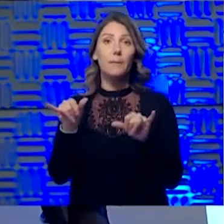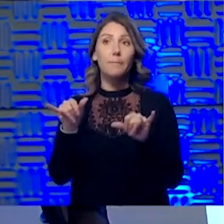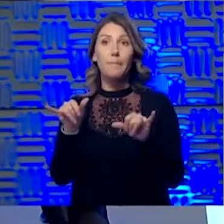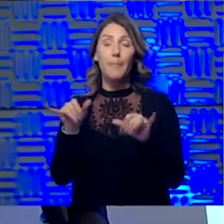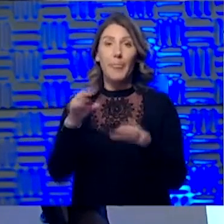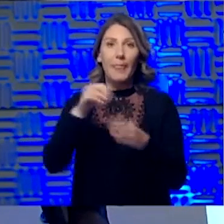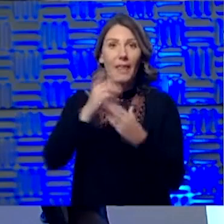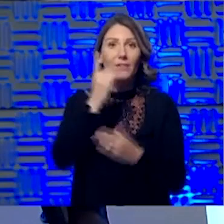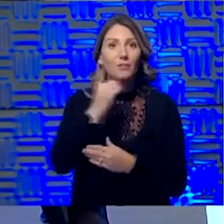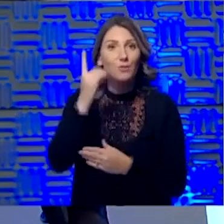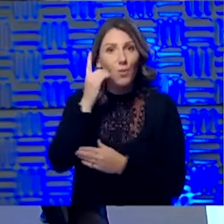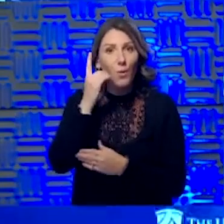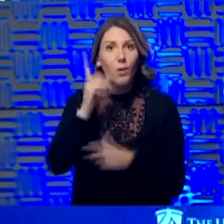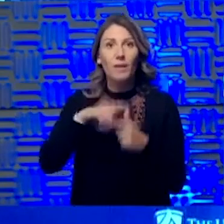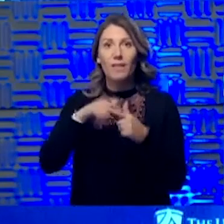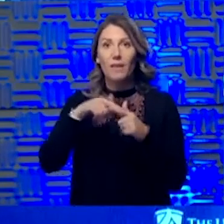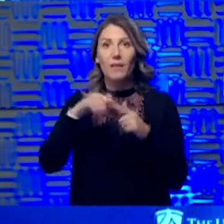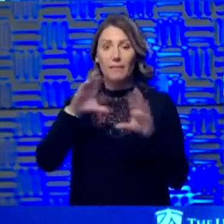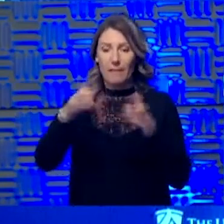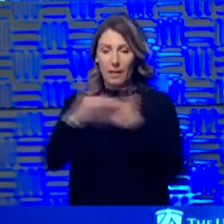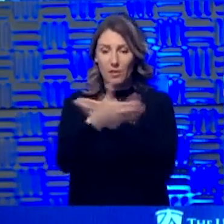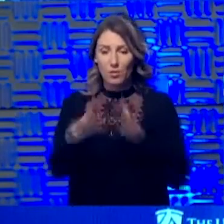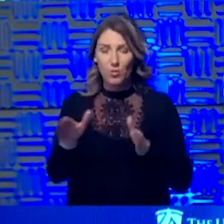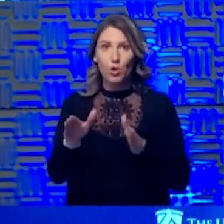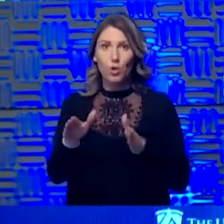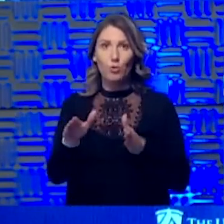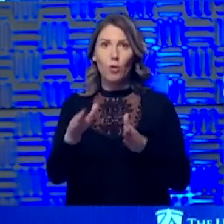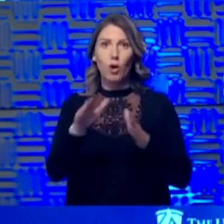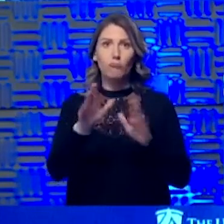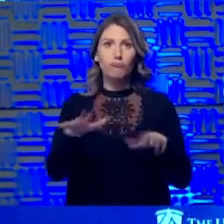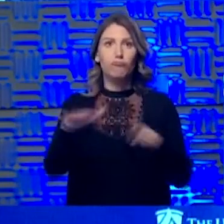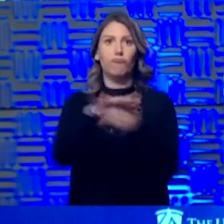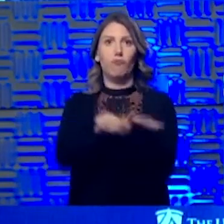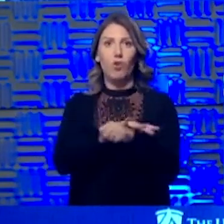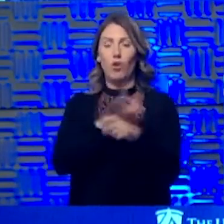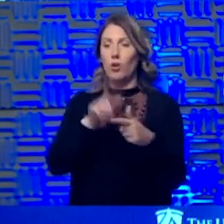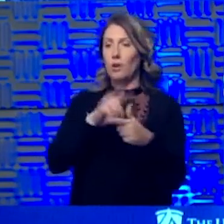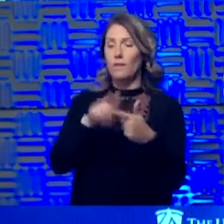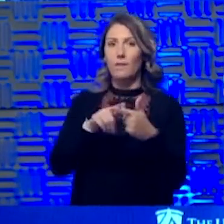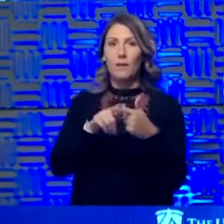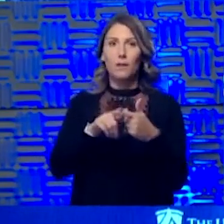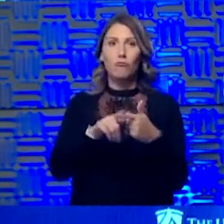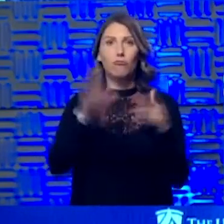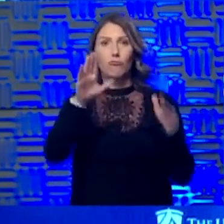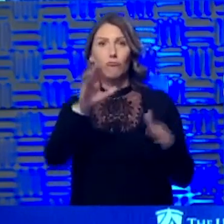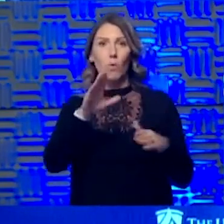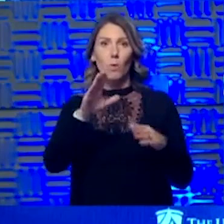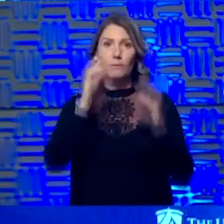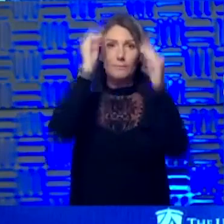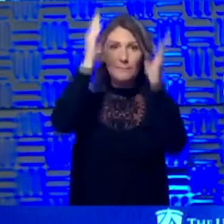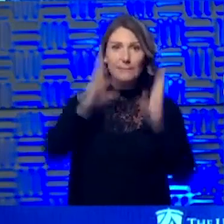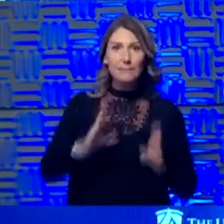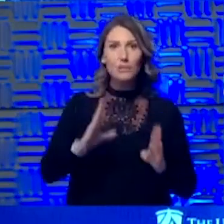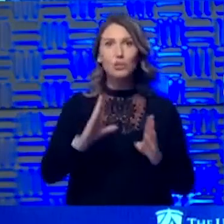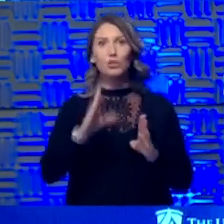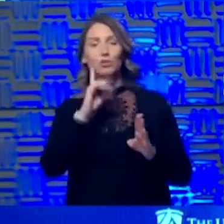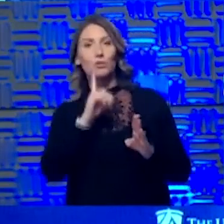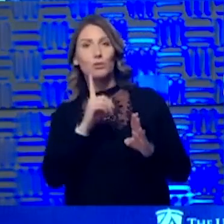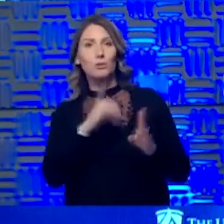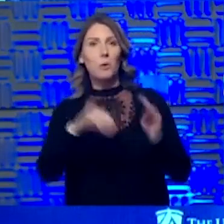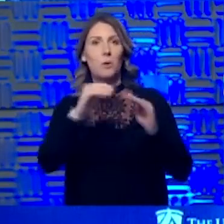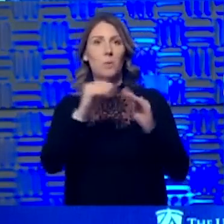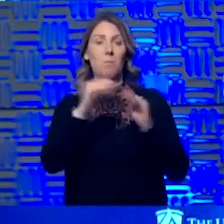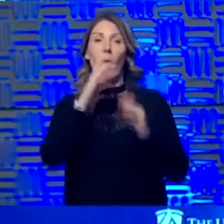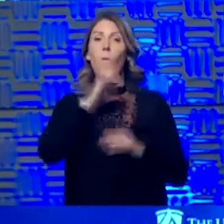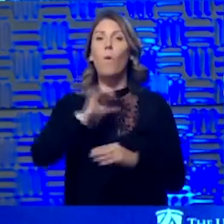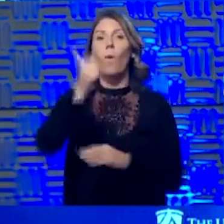in a dorm, then you go to a classroom. The classrooms are often pretty crowded, and then you're in front of your professors who may be like me and be, a little older and be a little bit more at